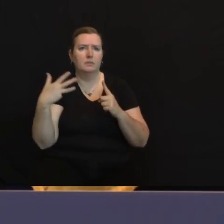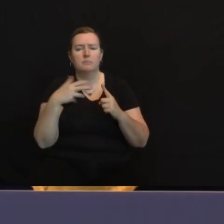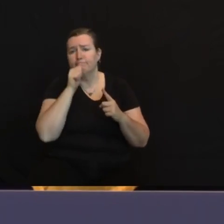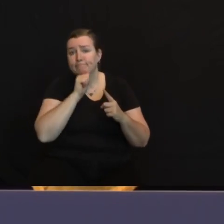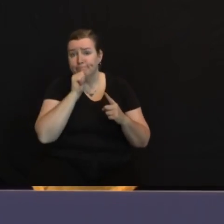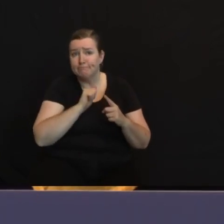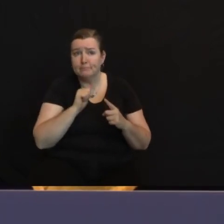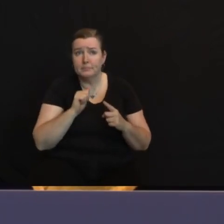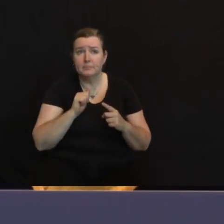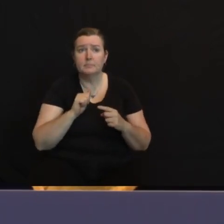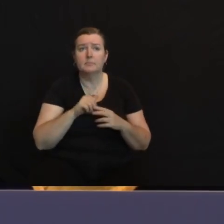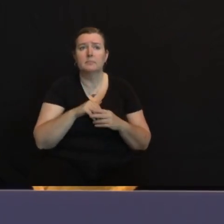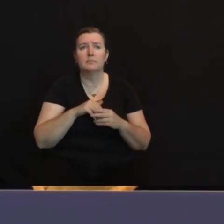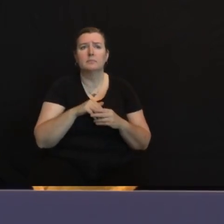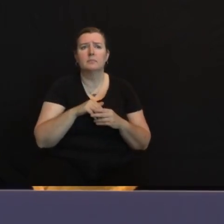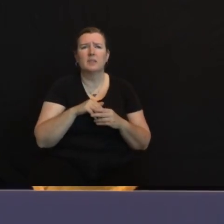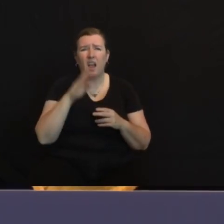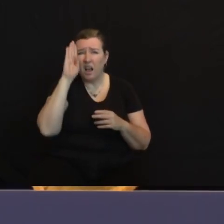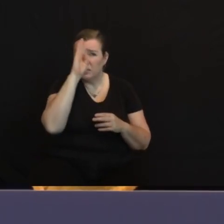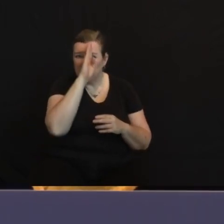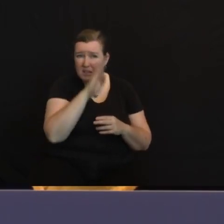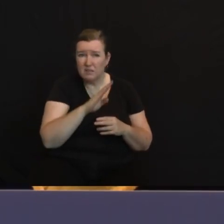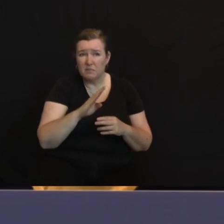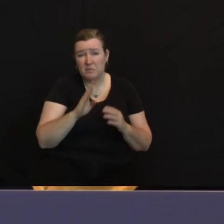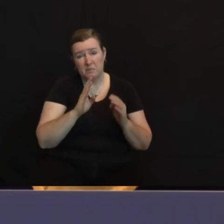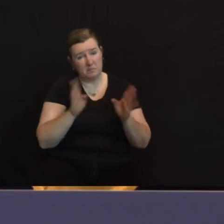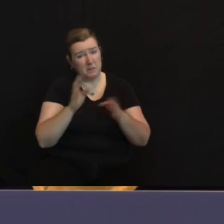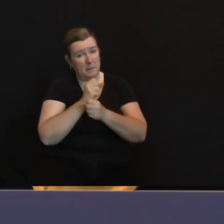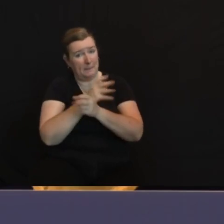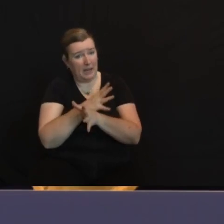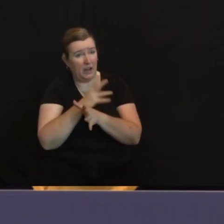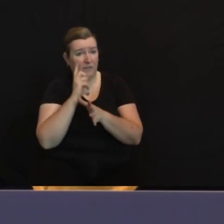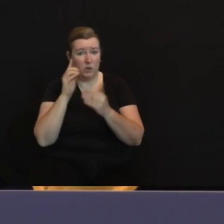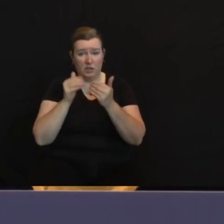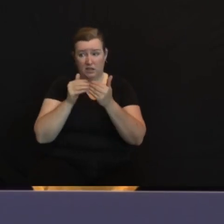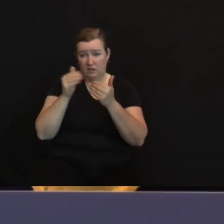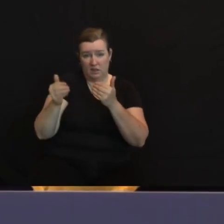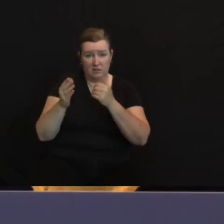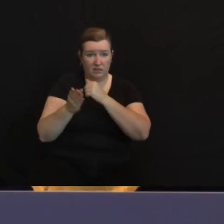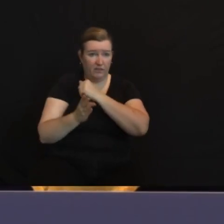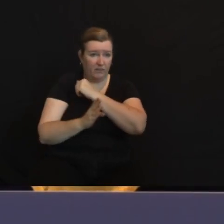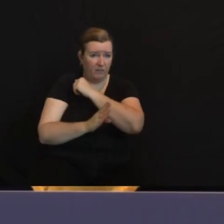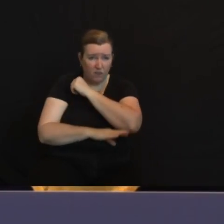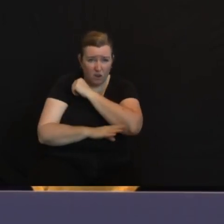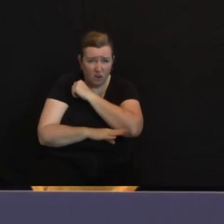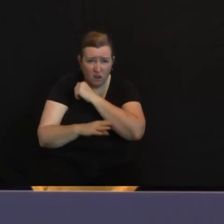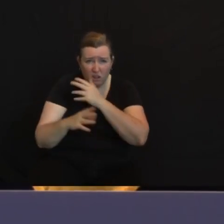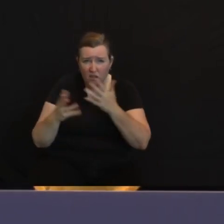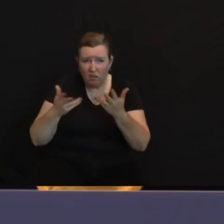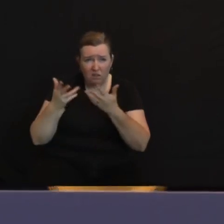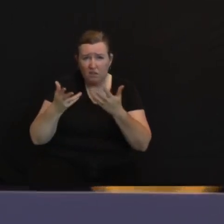that's something that you have been, you were talking about earlier today. Do you want to give a little bit of a sense of what that looks